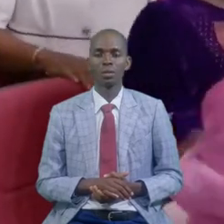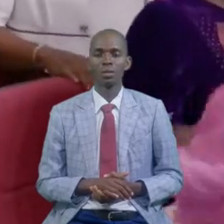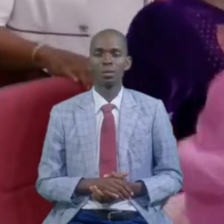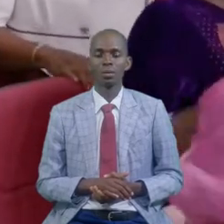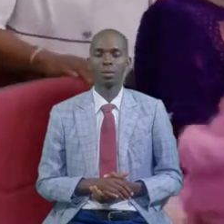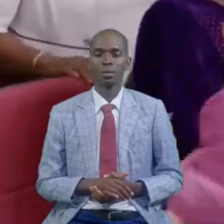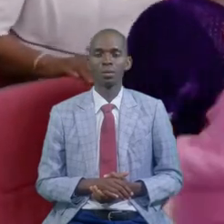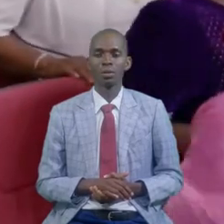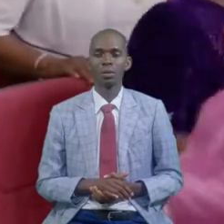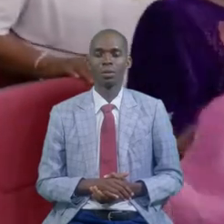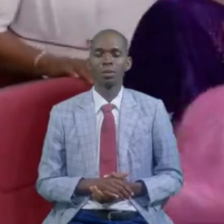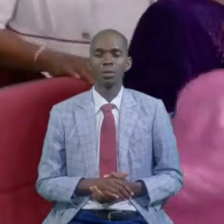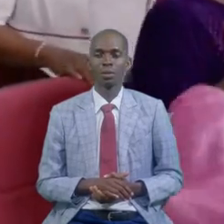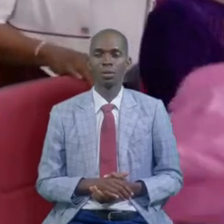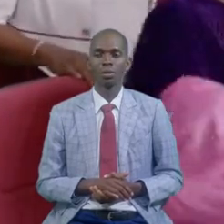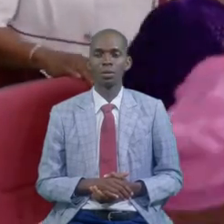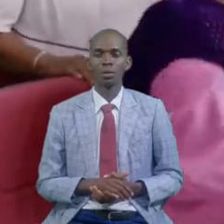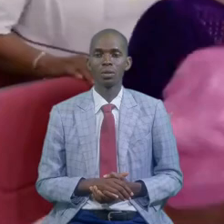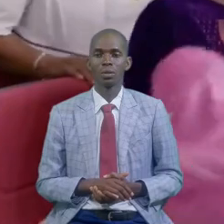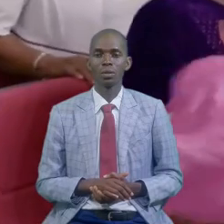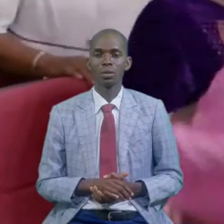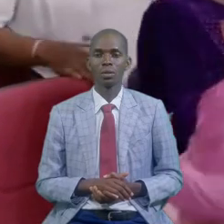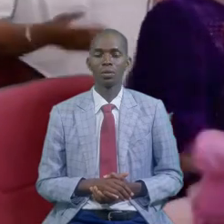It's your time.